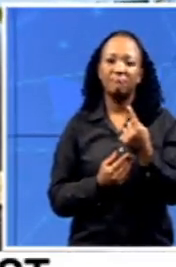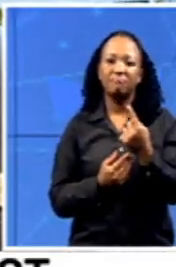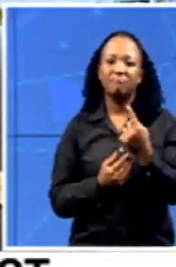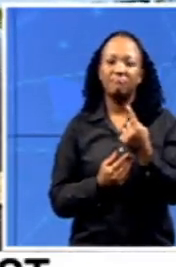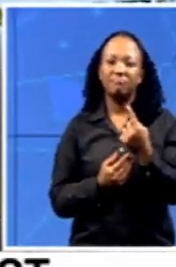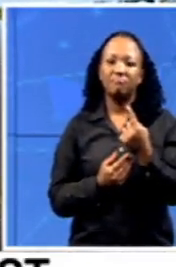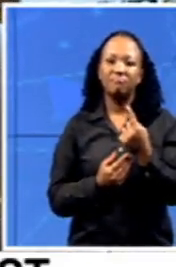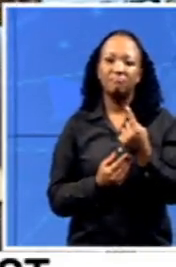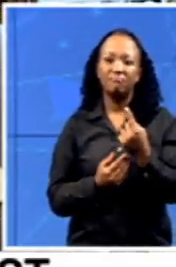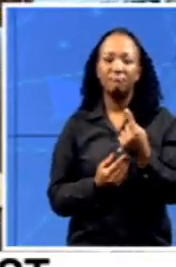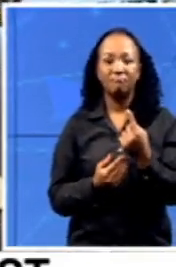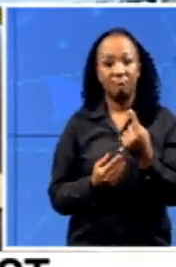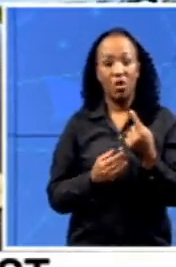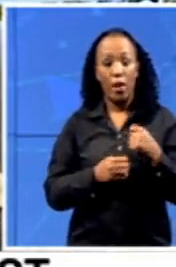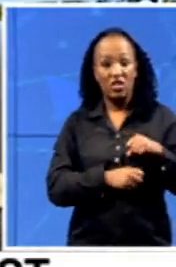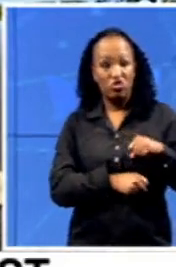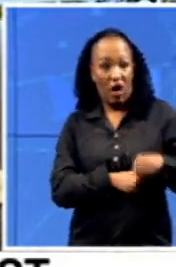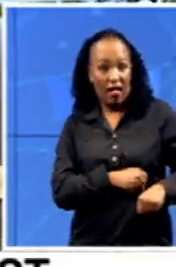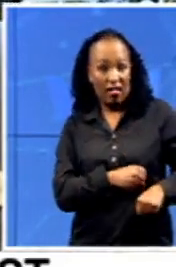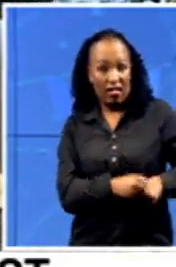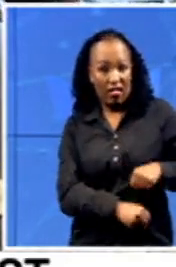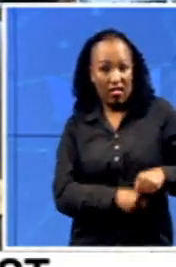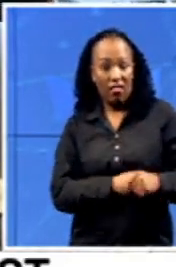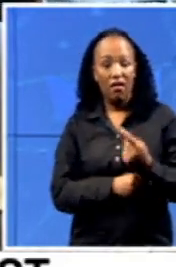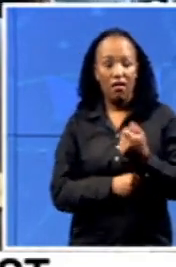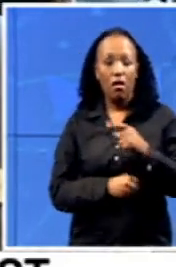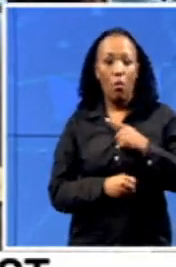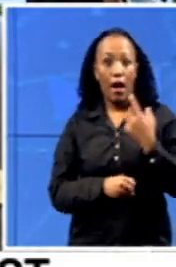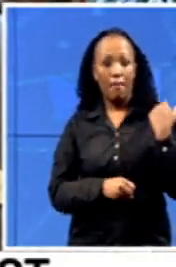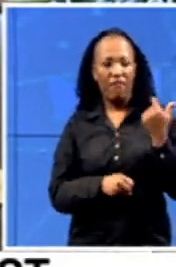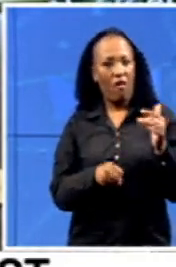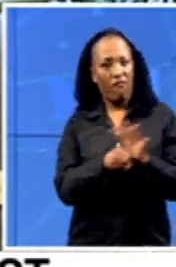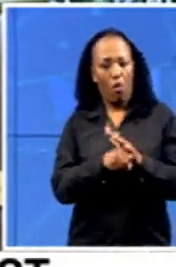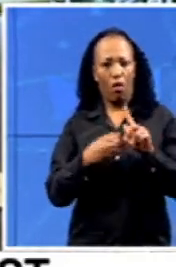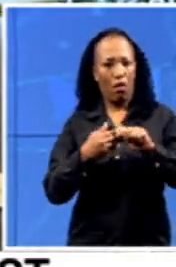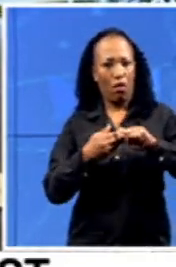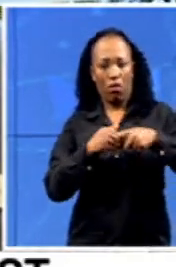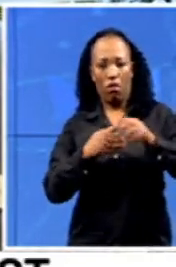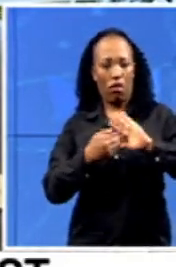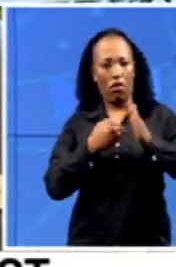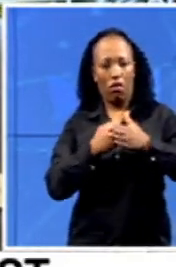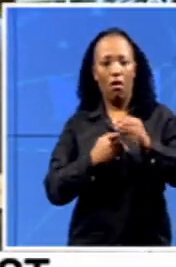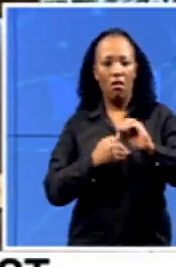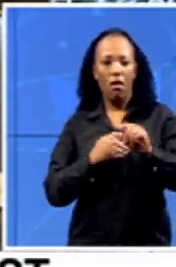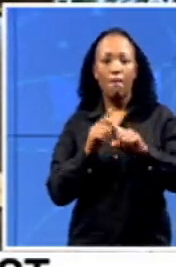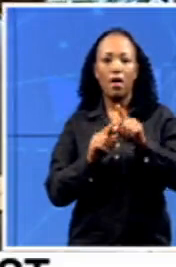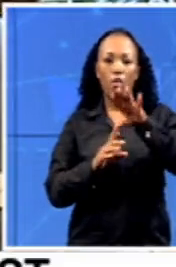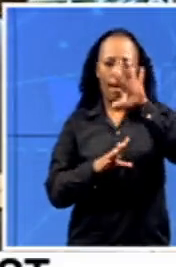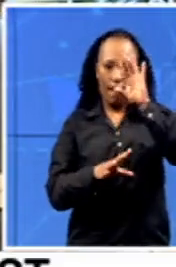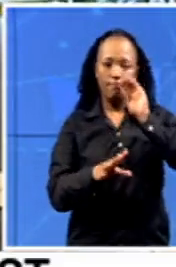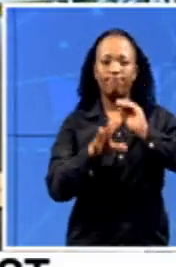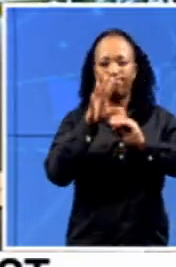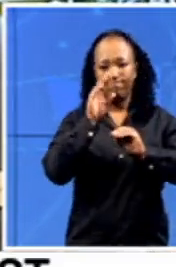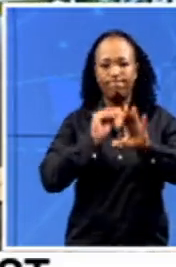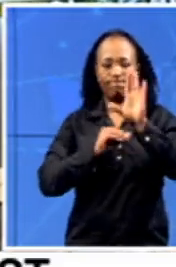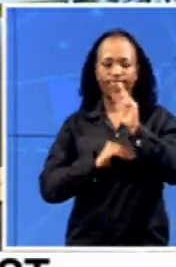probably made us struggle a little bit during the hard lockdowns, but we've also learned a lot out of the whole pandemic